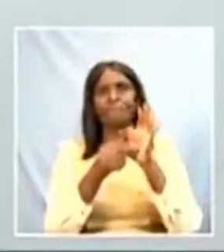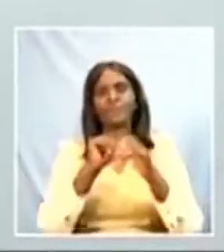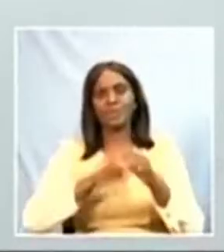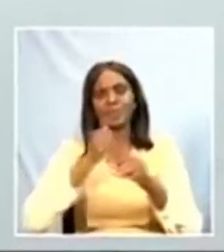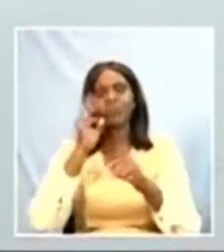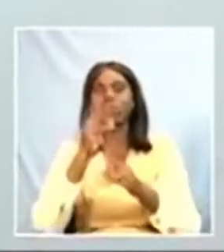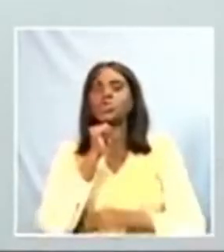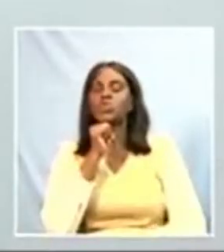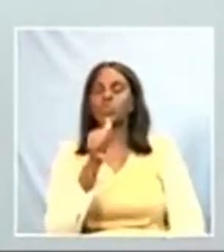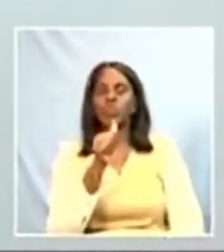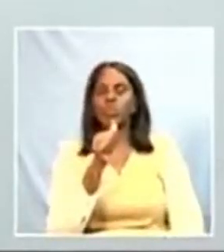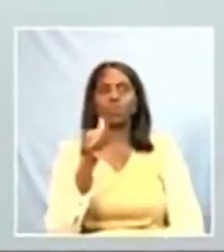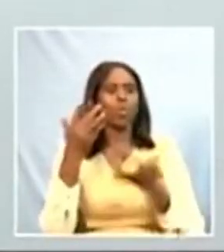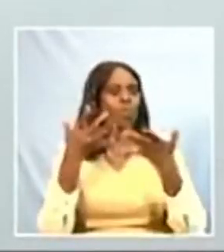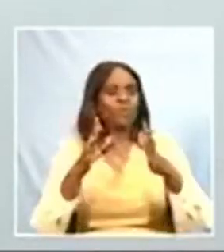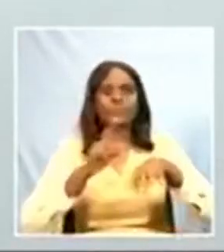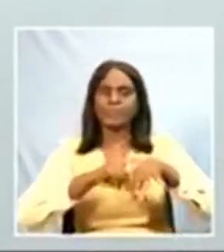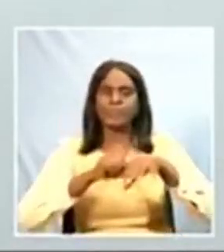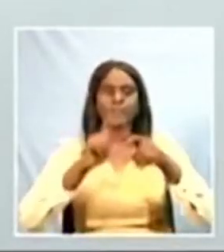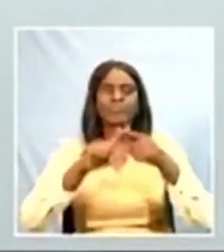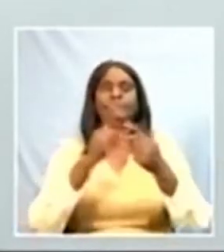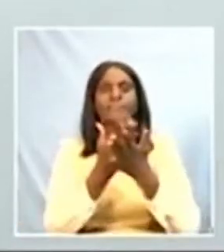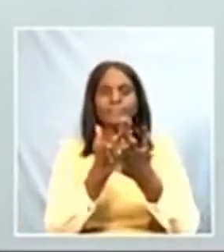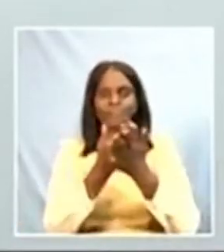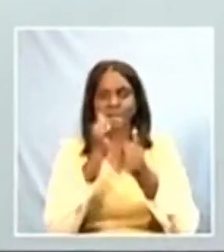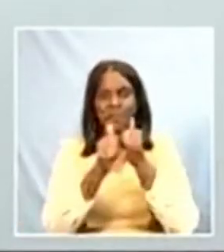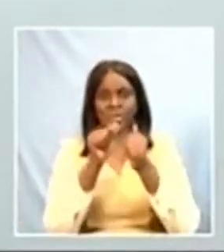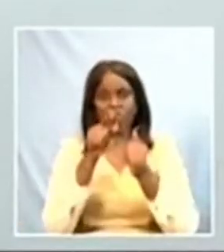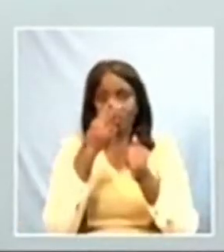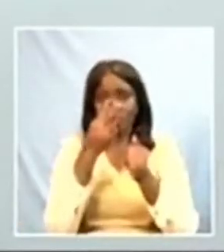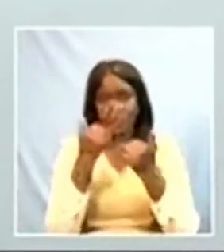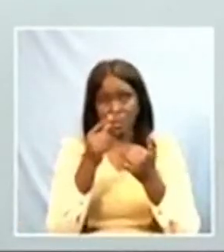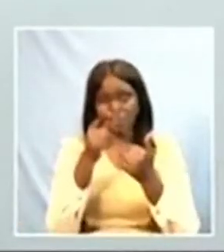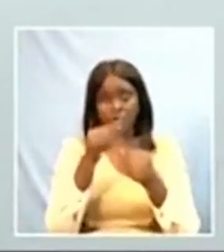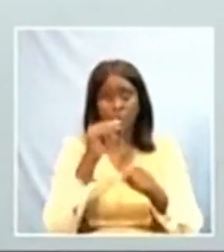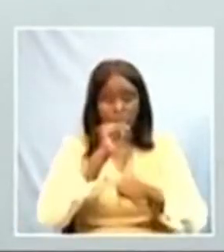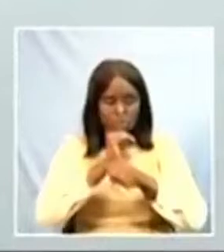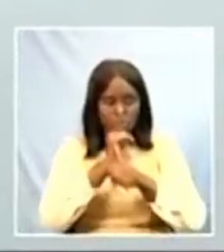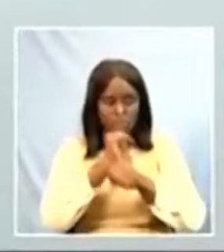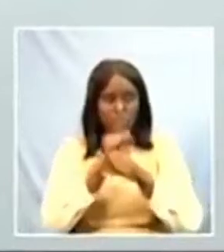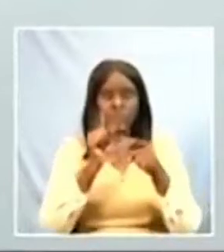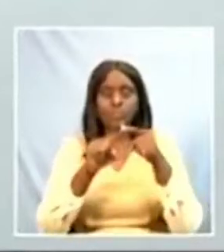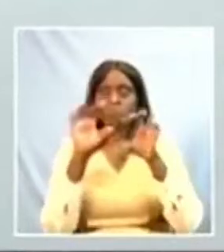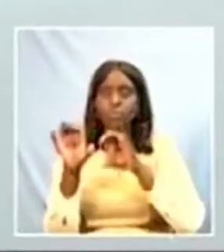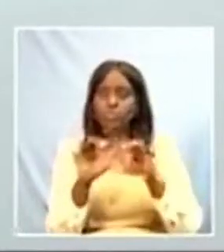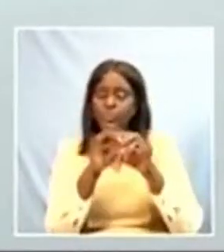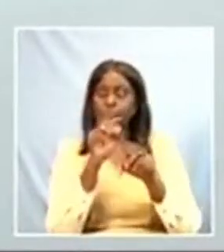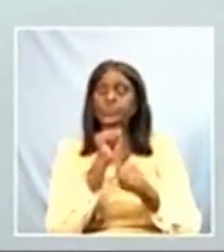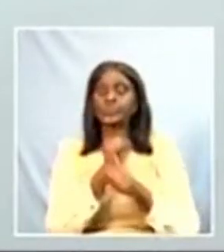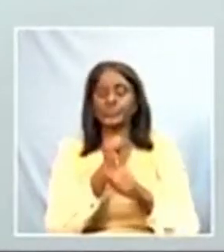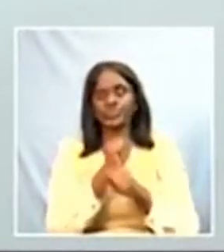to waste time, but recommend, because you see, you are employed to do the job.